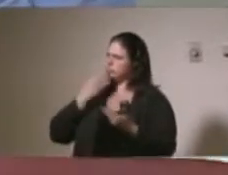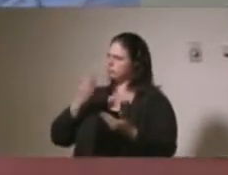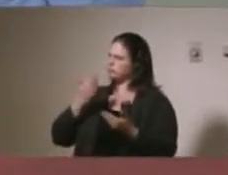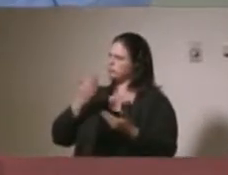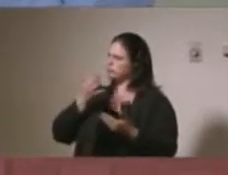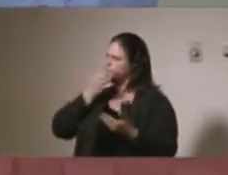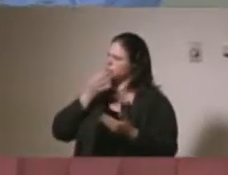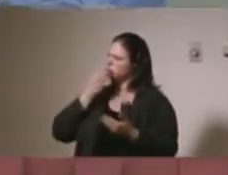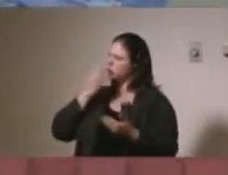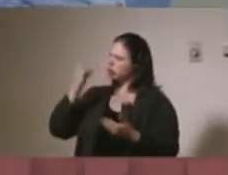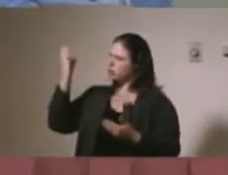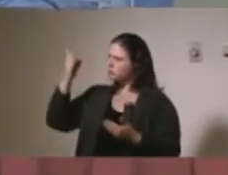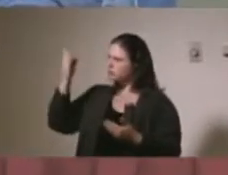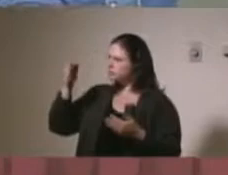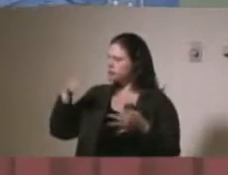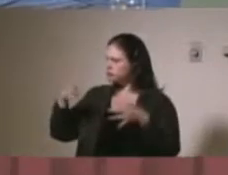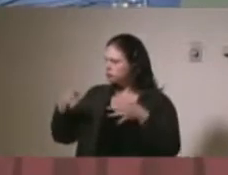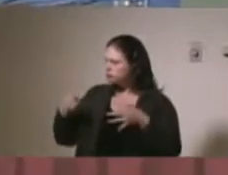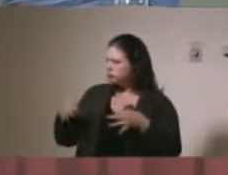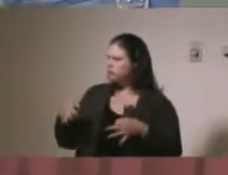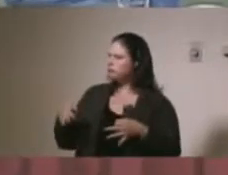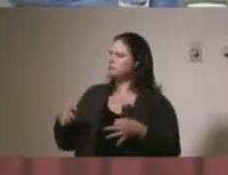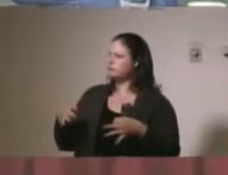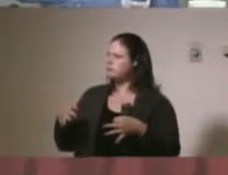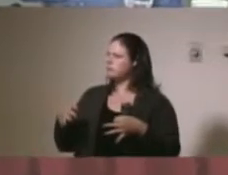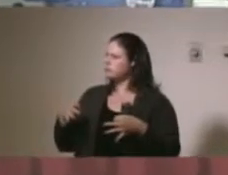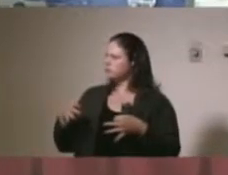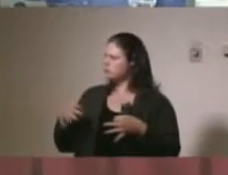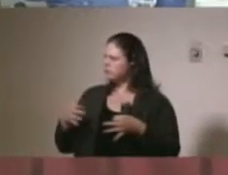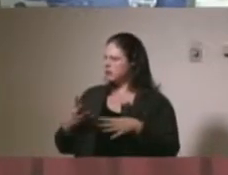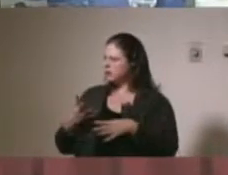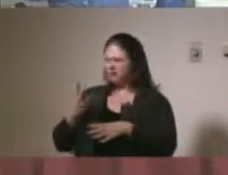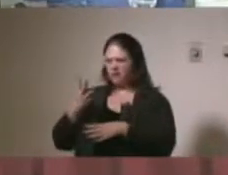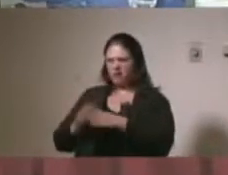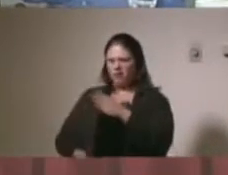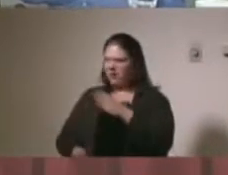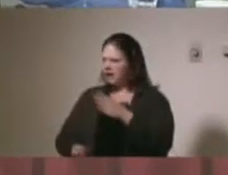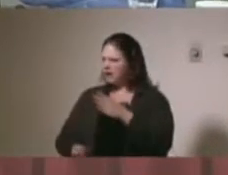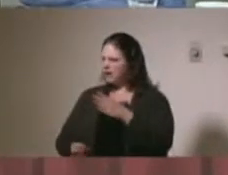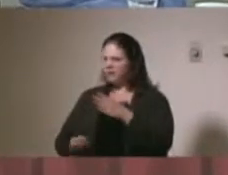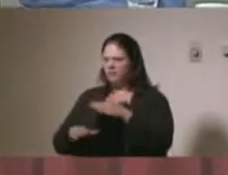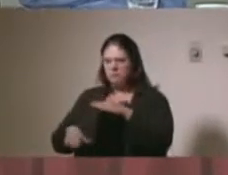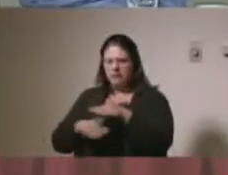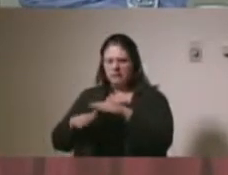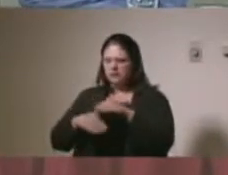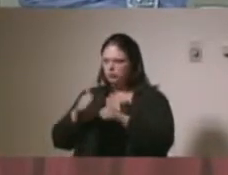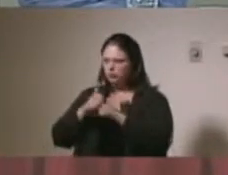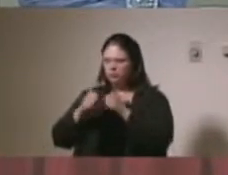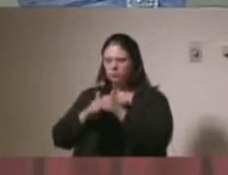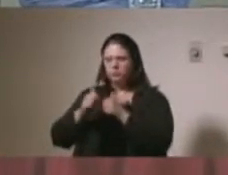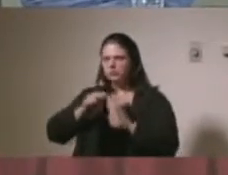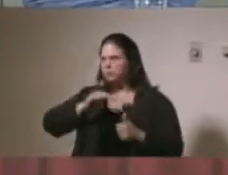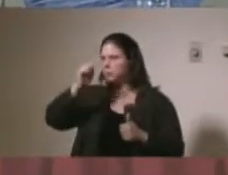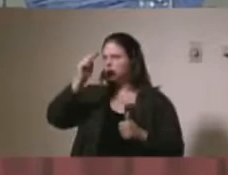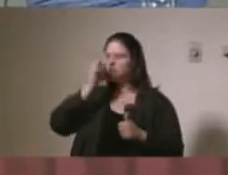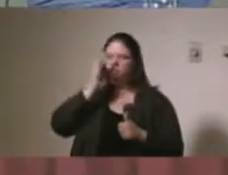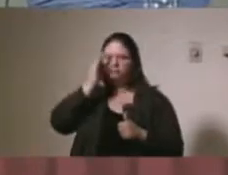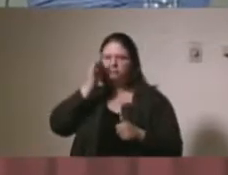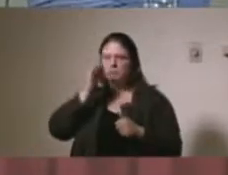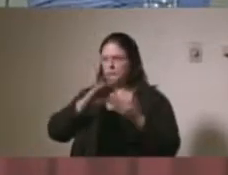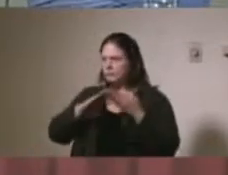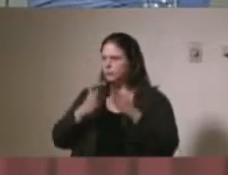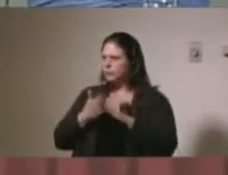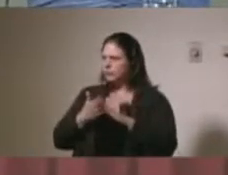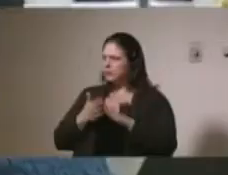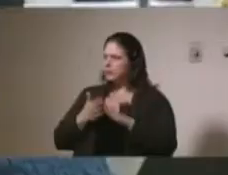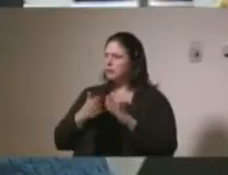and powerful speech describing just the lack of basic infrastructure in the First Nations communities. And my question for